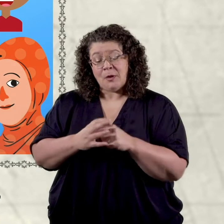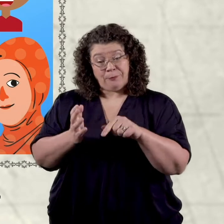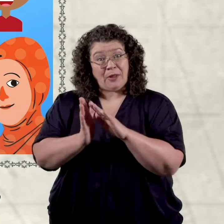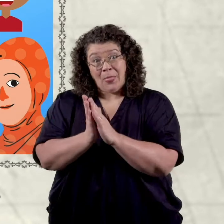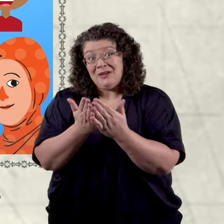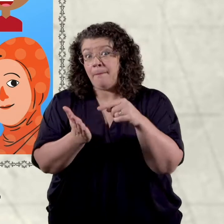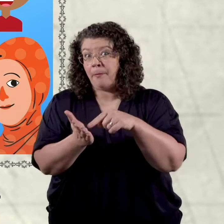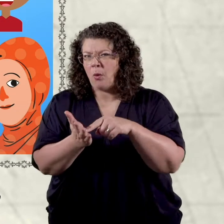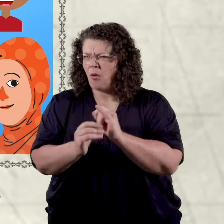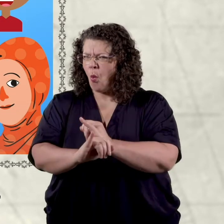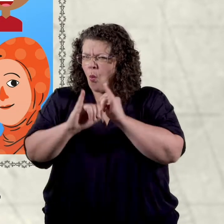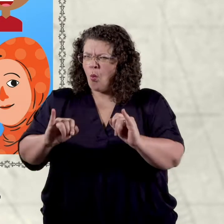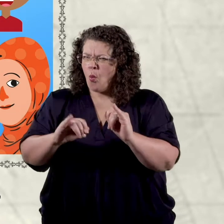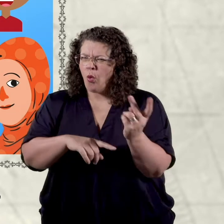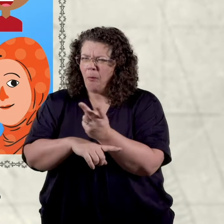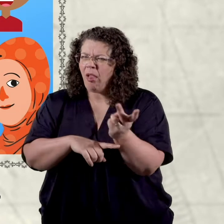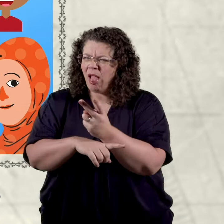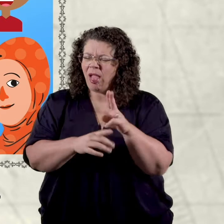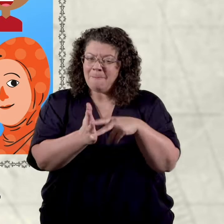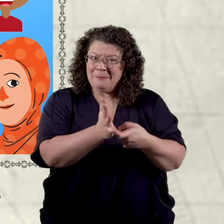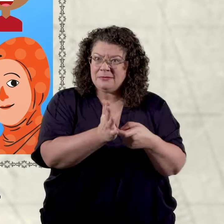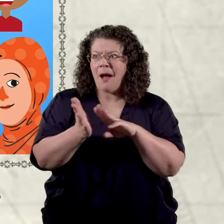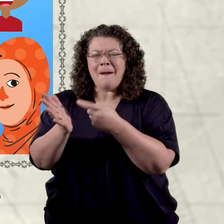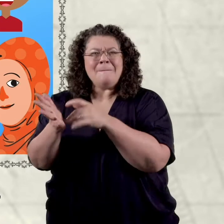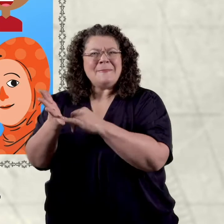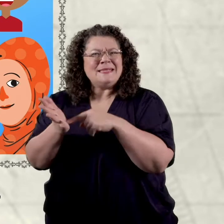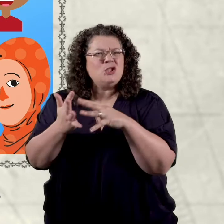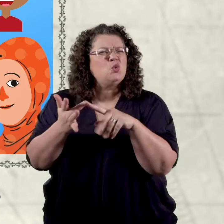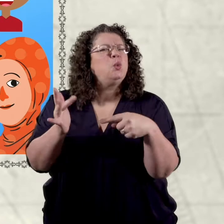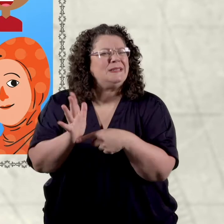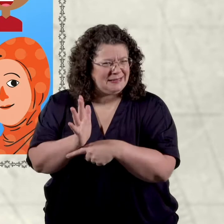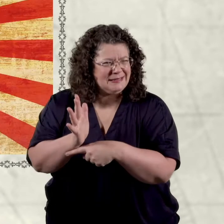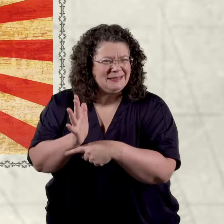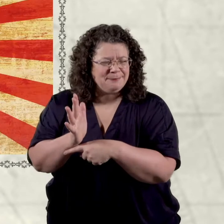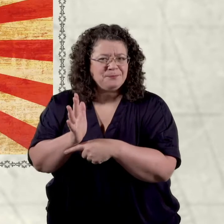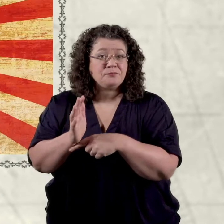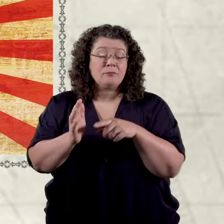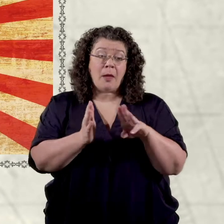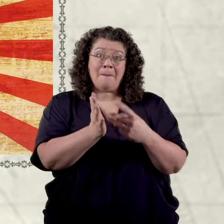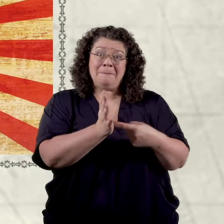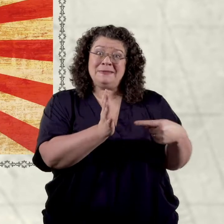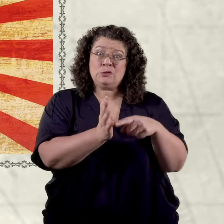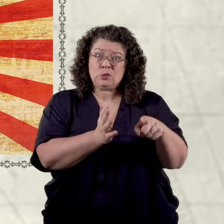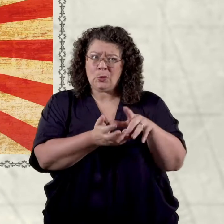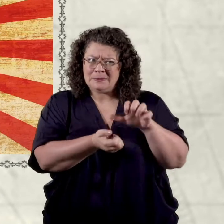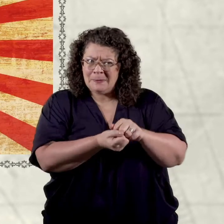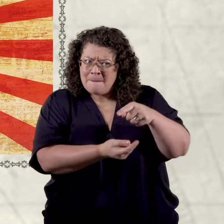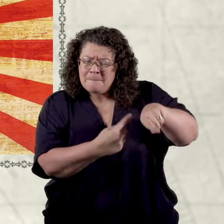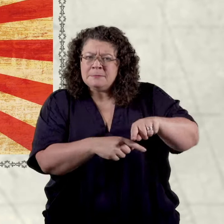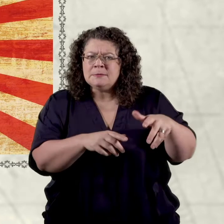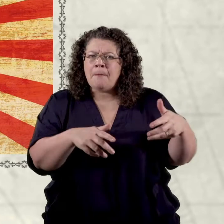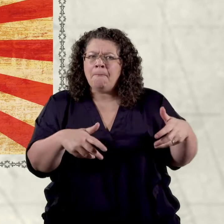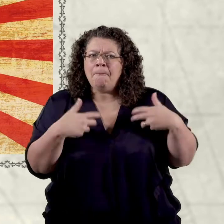Well, this book is about a horrible couple, Mr. and Mrs. Twit. And Mr. Twit keeps a family